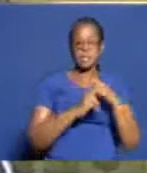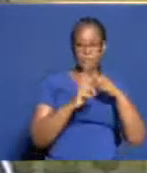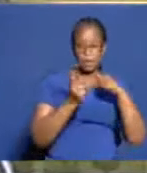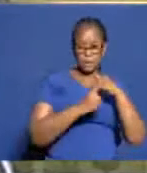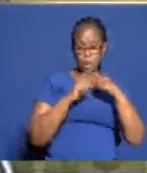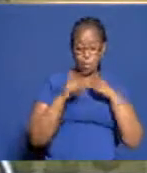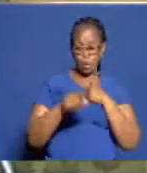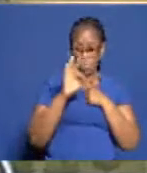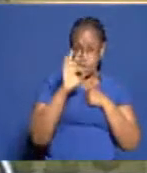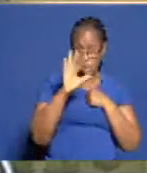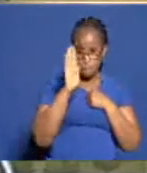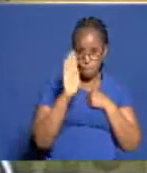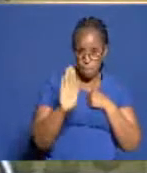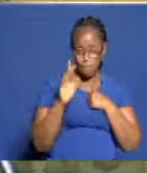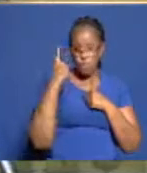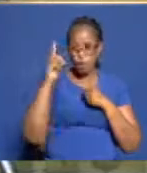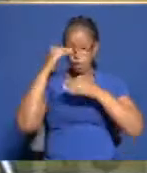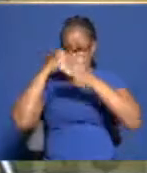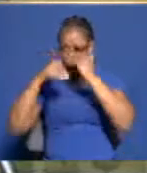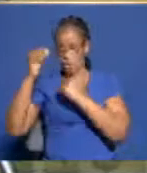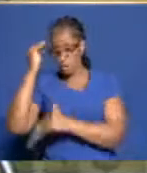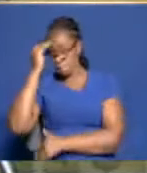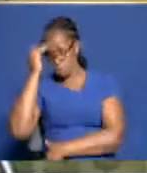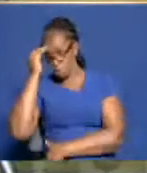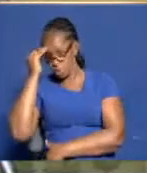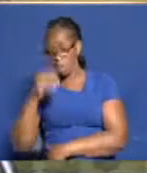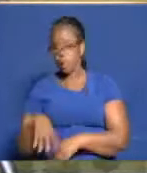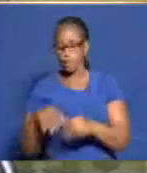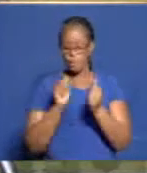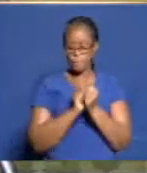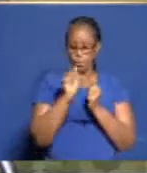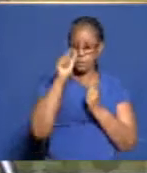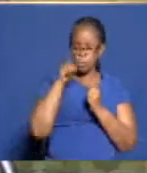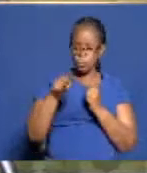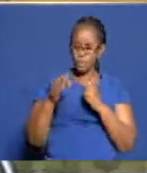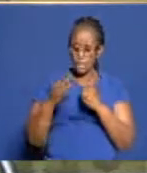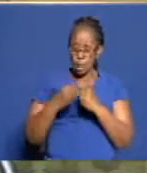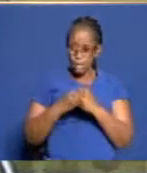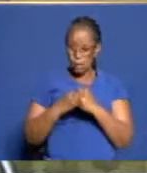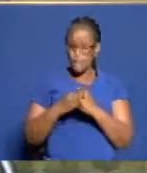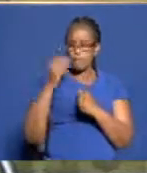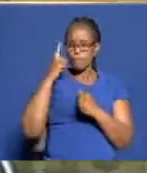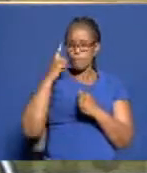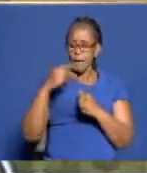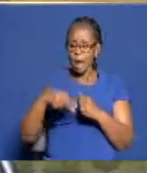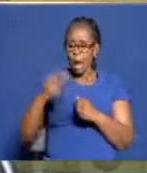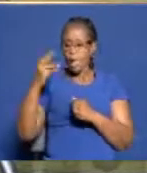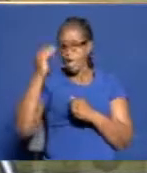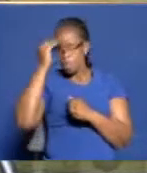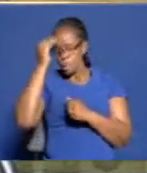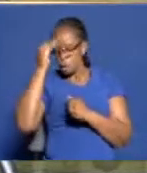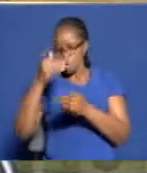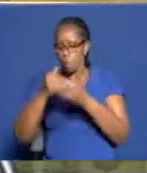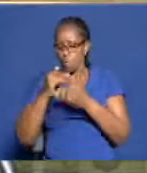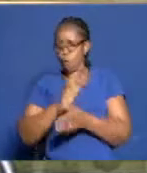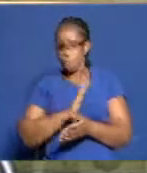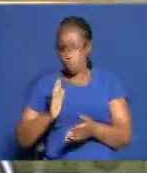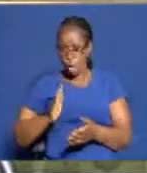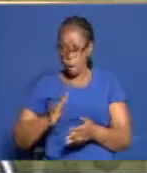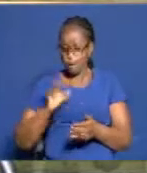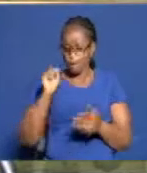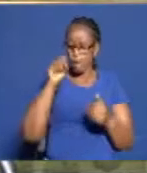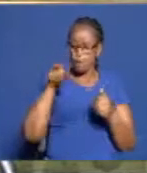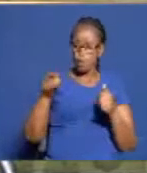K/76.3 billion for university education, K/15.8 billion to the Higher Education Loans Board, K/5.8